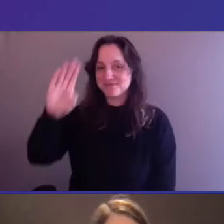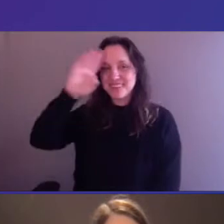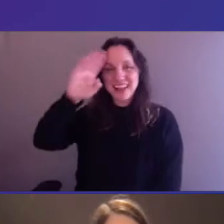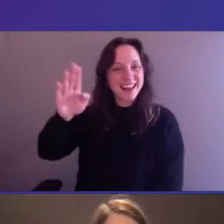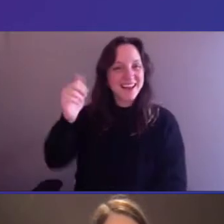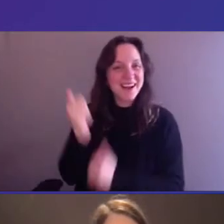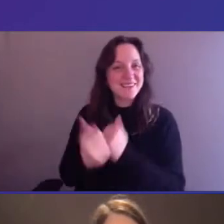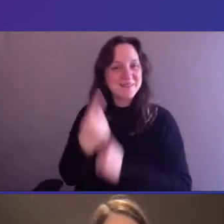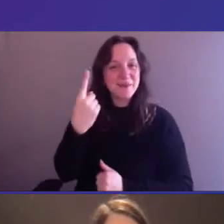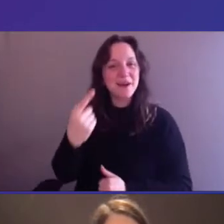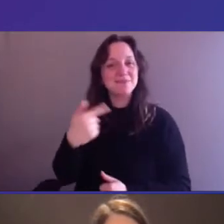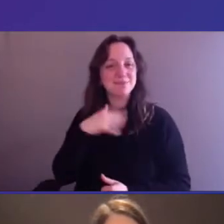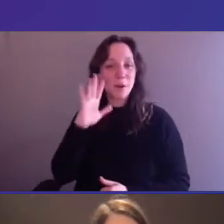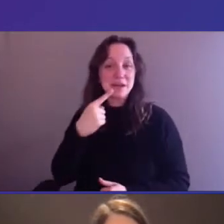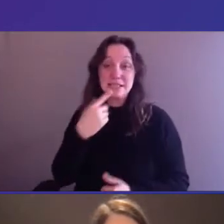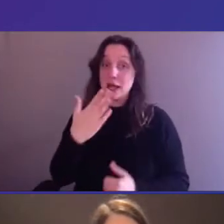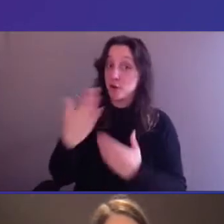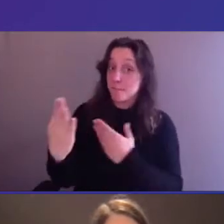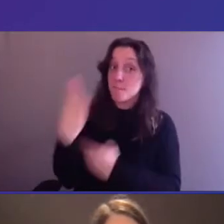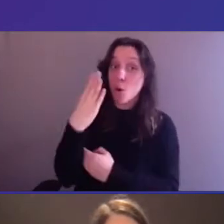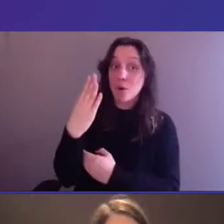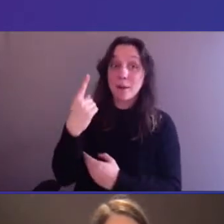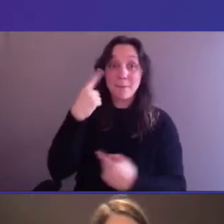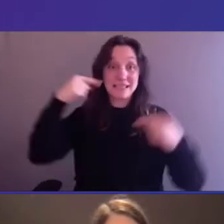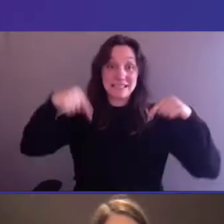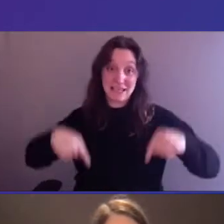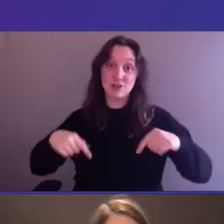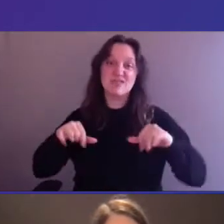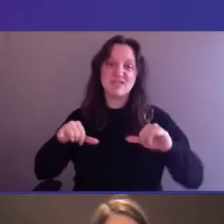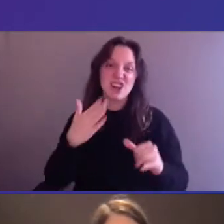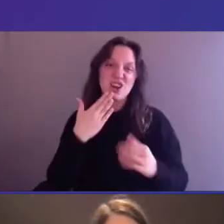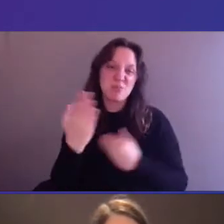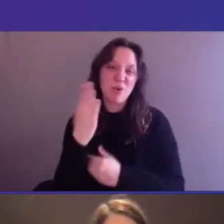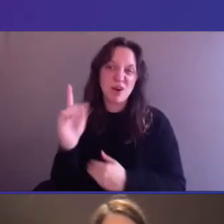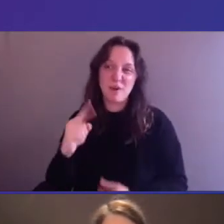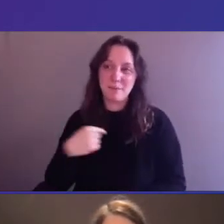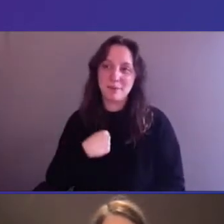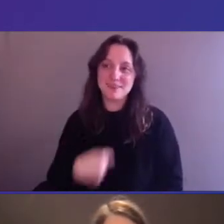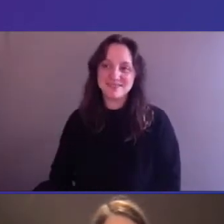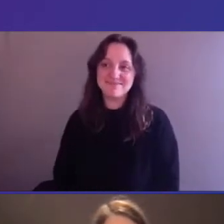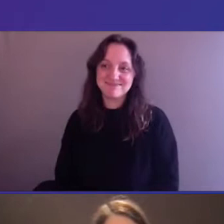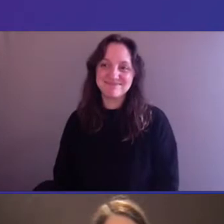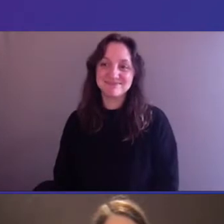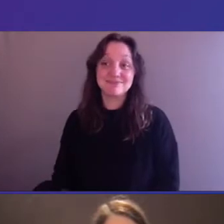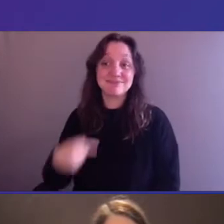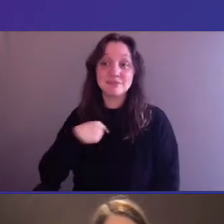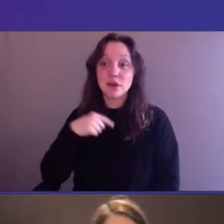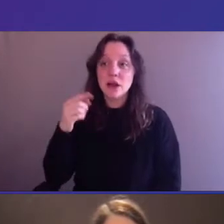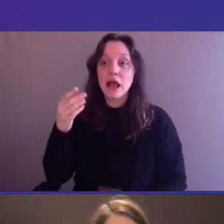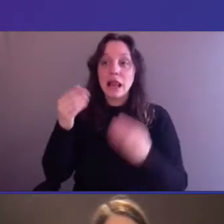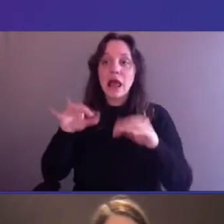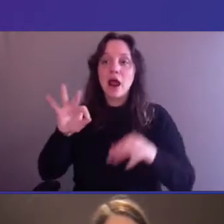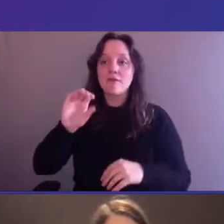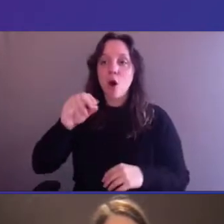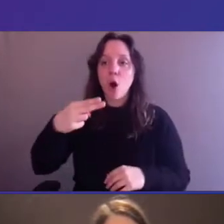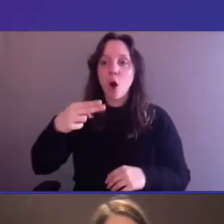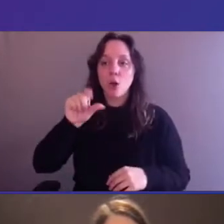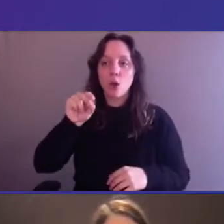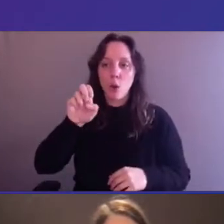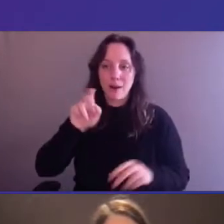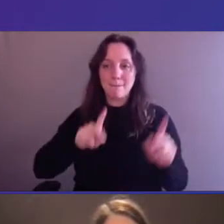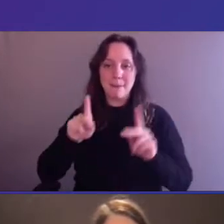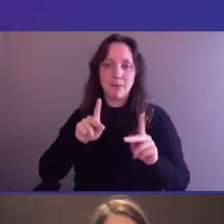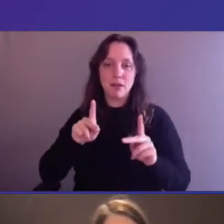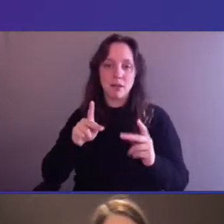everybody. I will say good morning because it is still morning where I am, which is the lands of the Ohlone people,